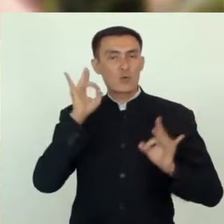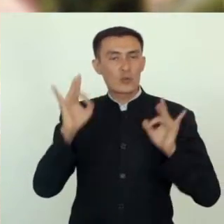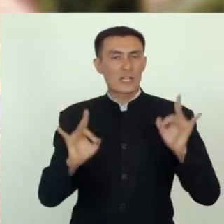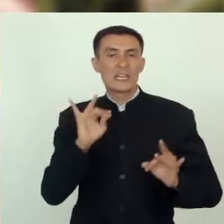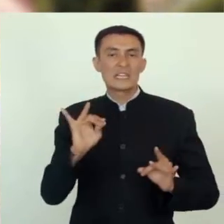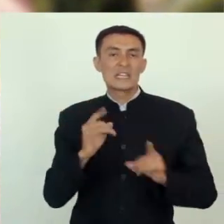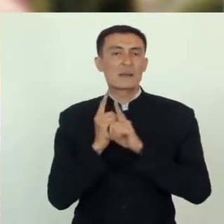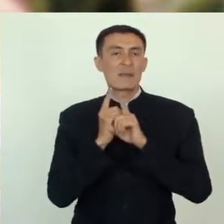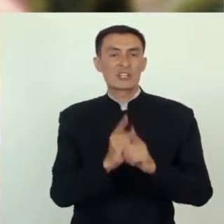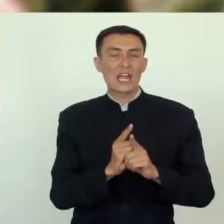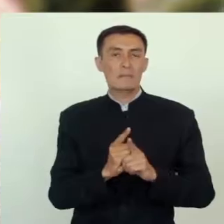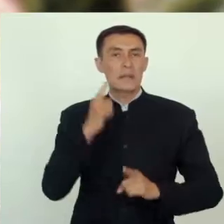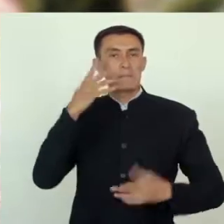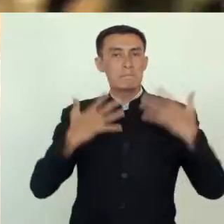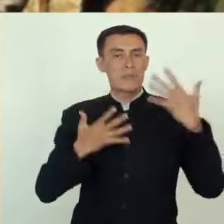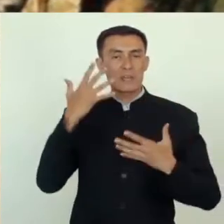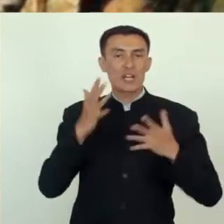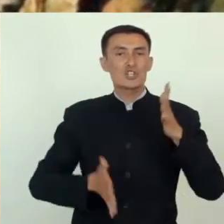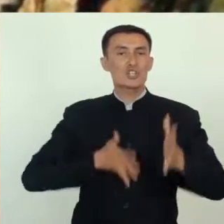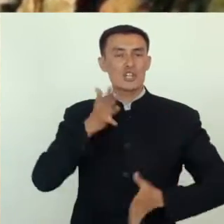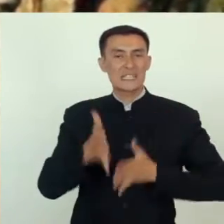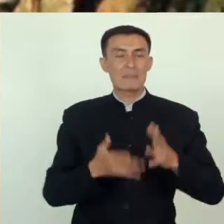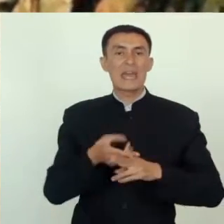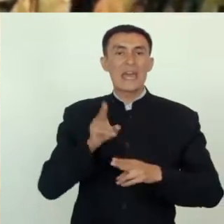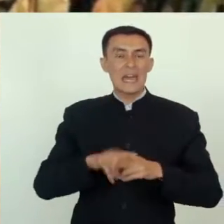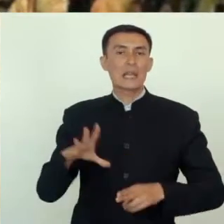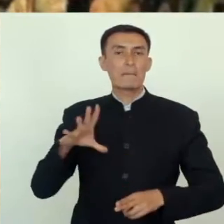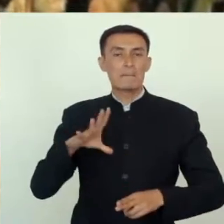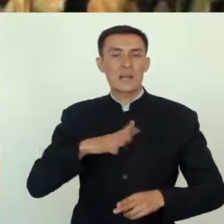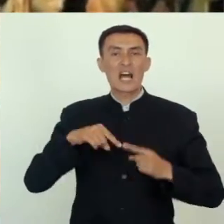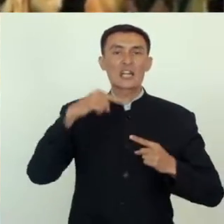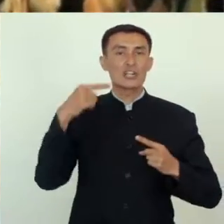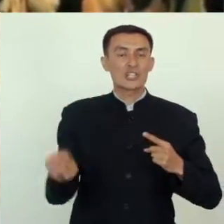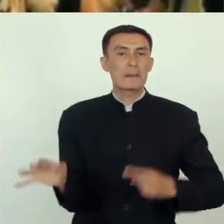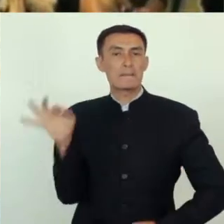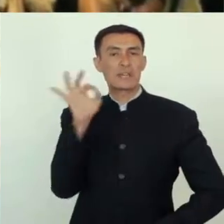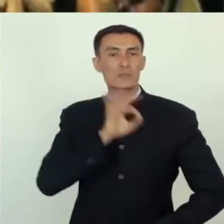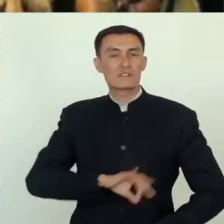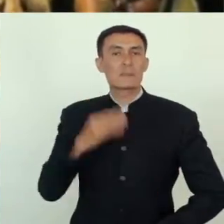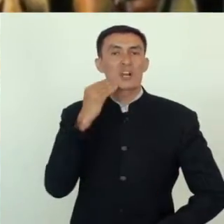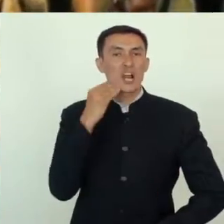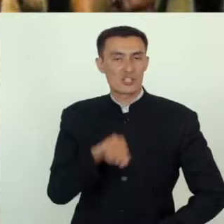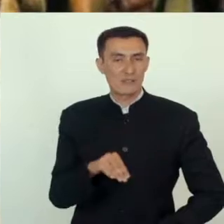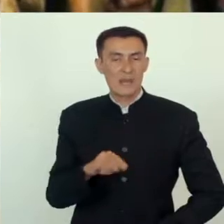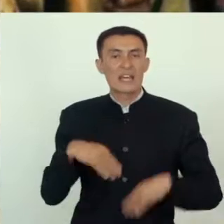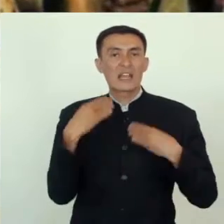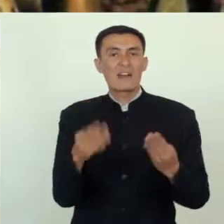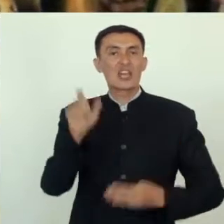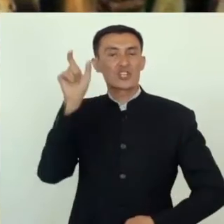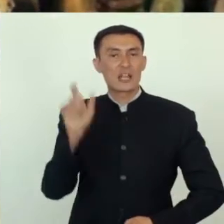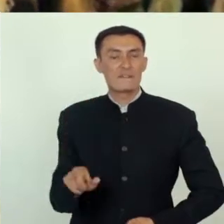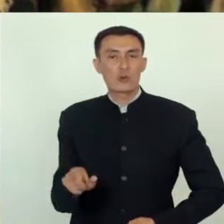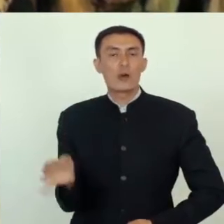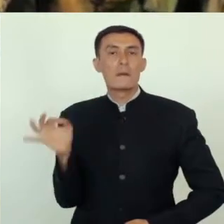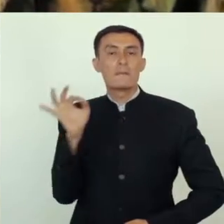by facial expressions and gestures. This was already a distinctive advantage over other species, allowing man to coordinate